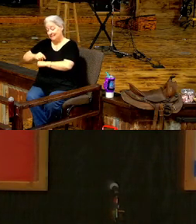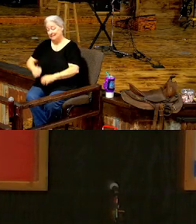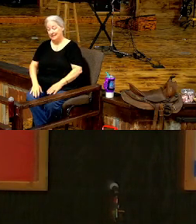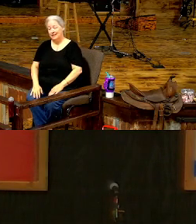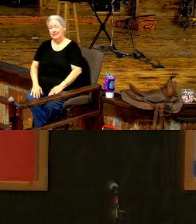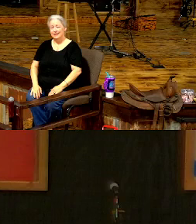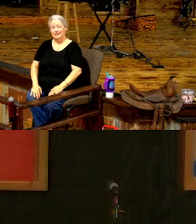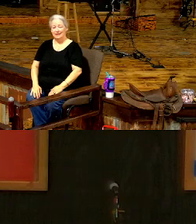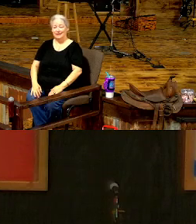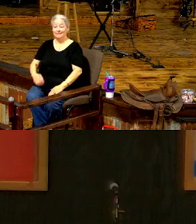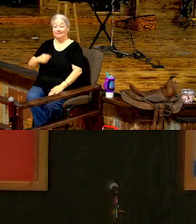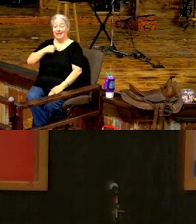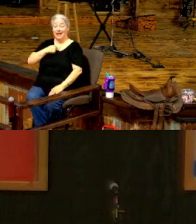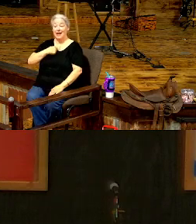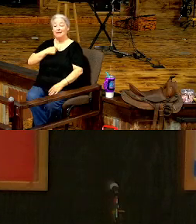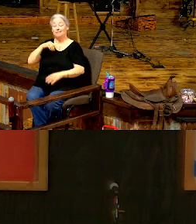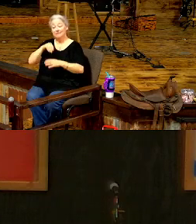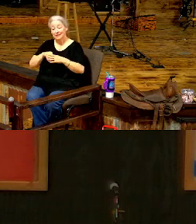I'm in my end day,